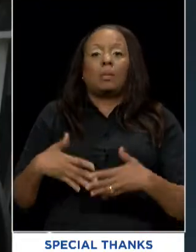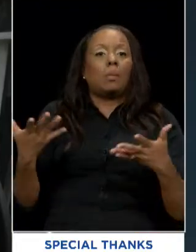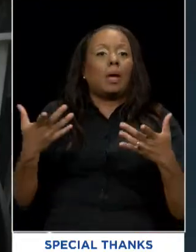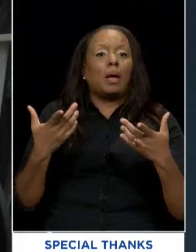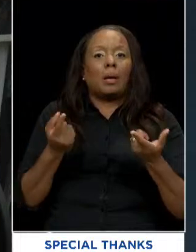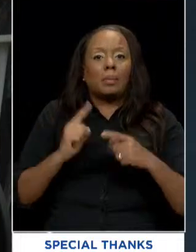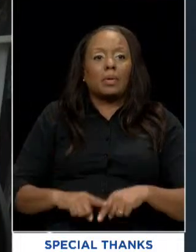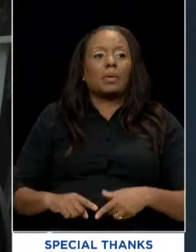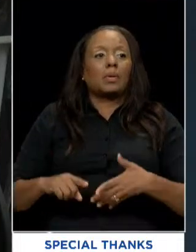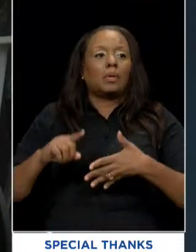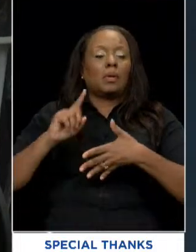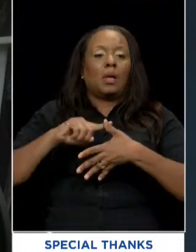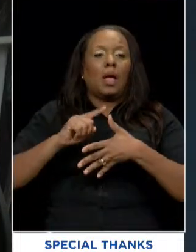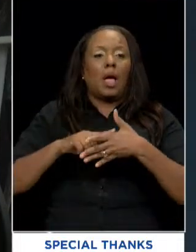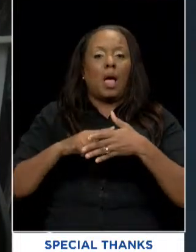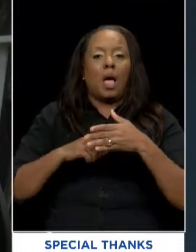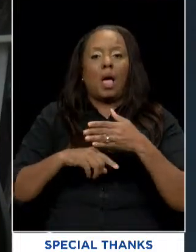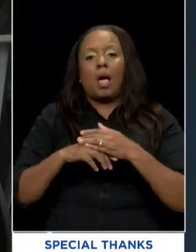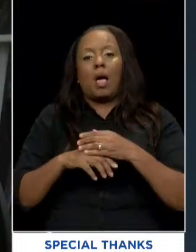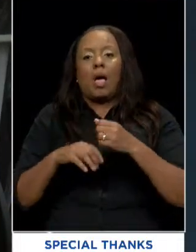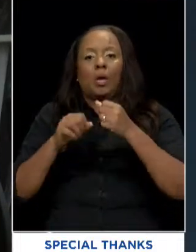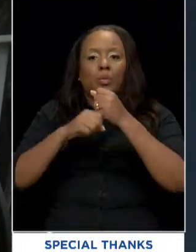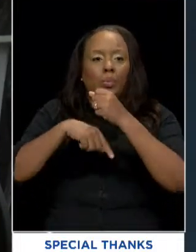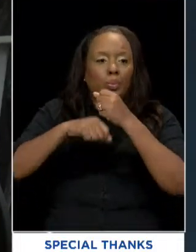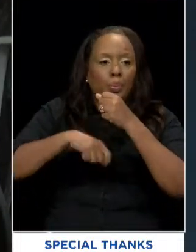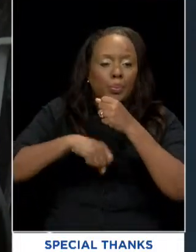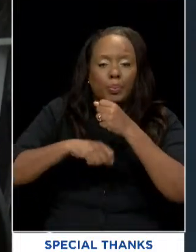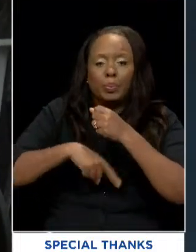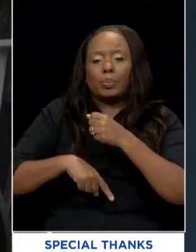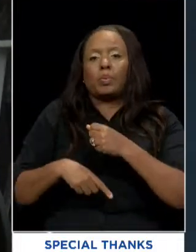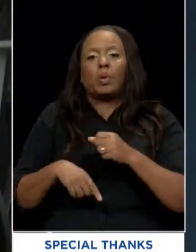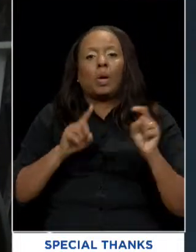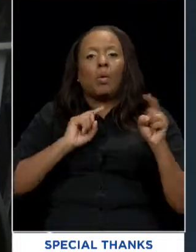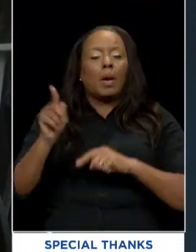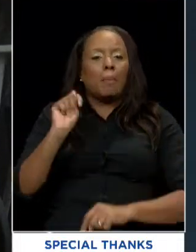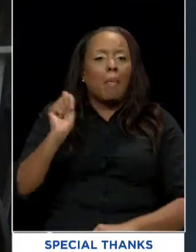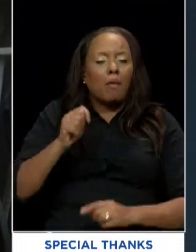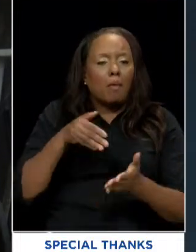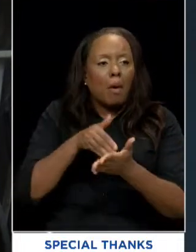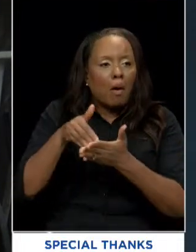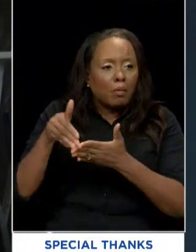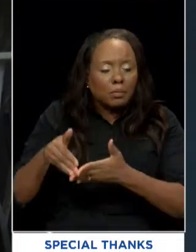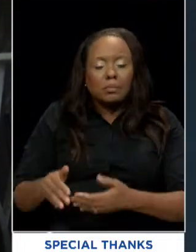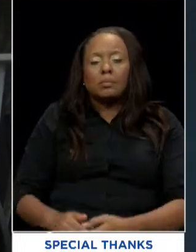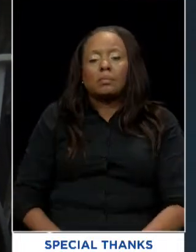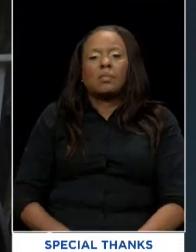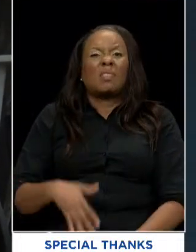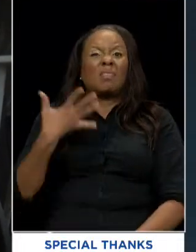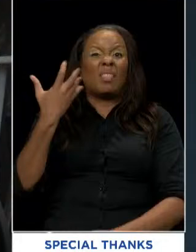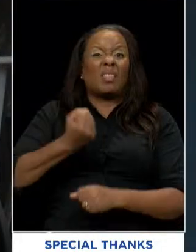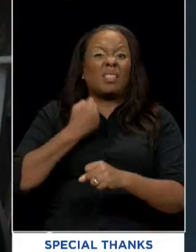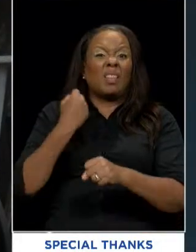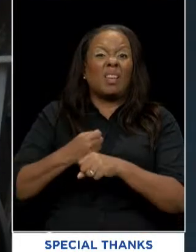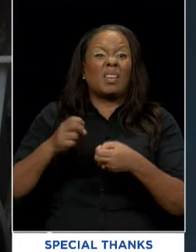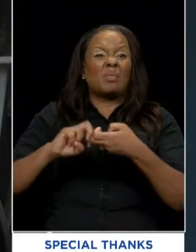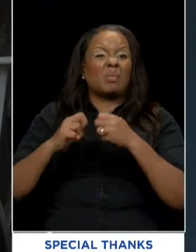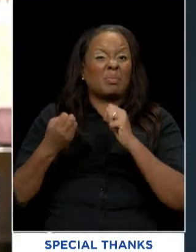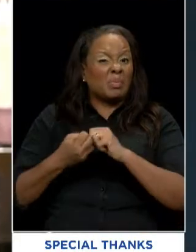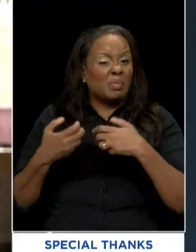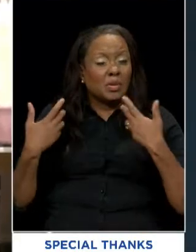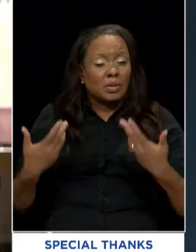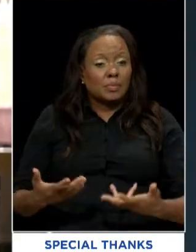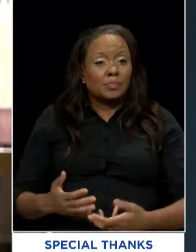urination. According to Mr. Bend, it was a problem that persisted for about 5 years. But